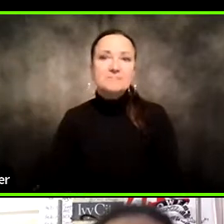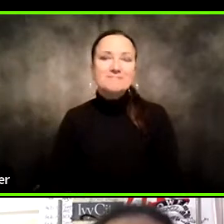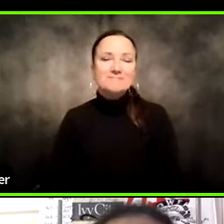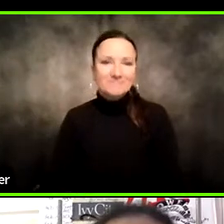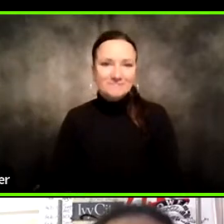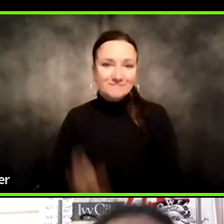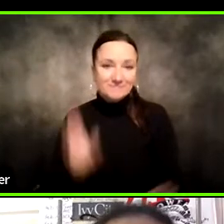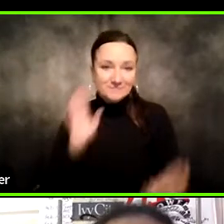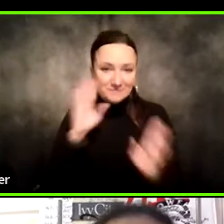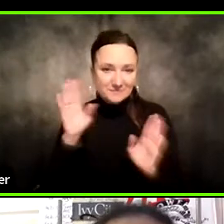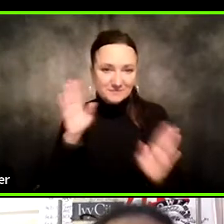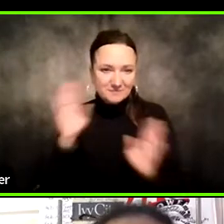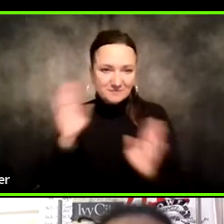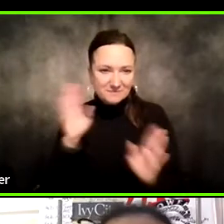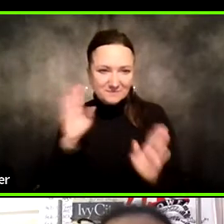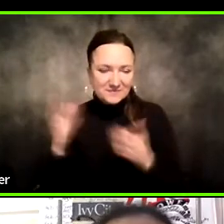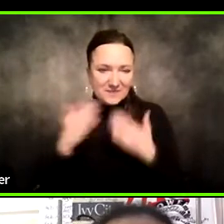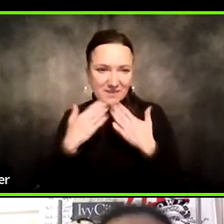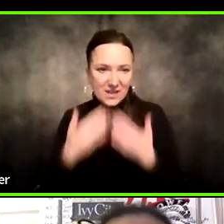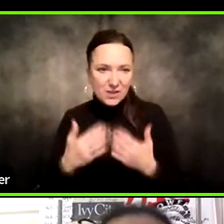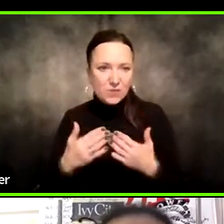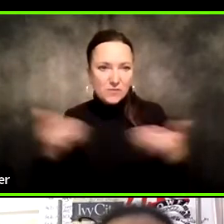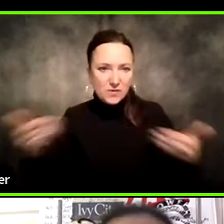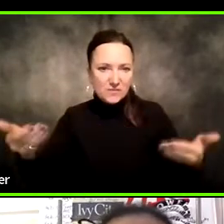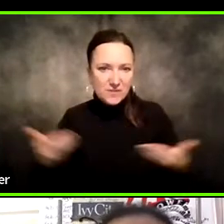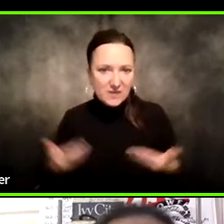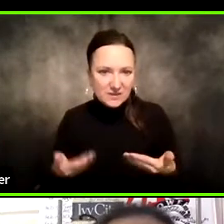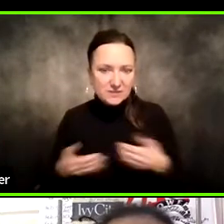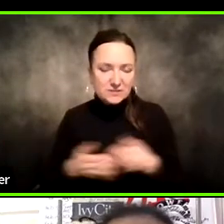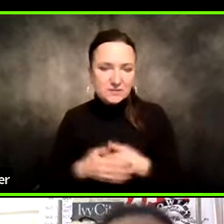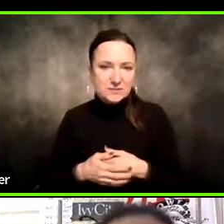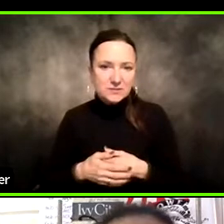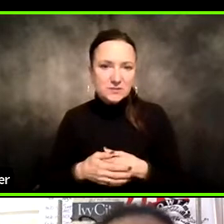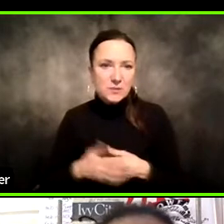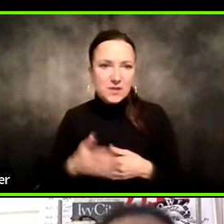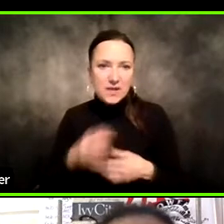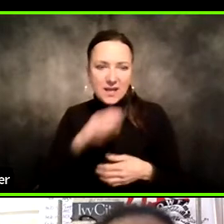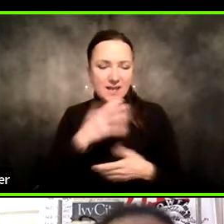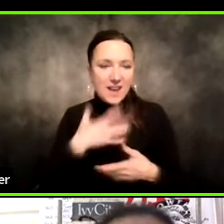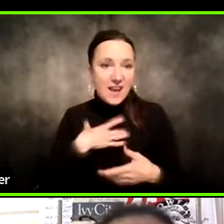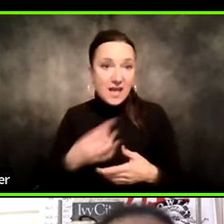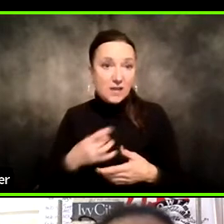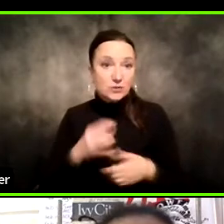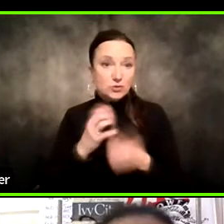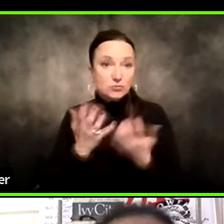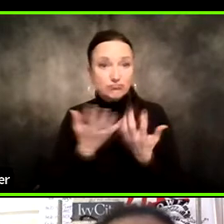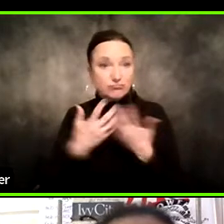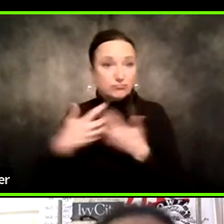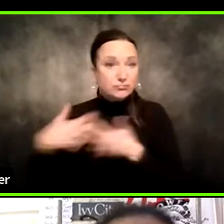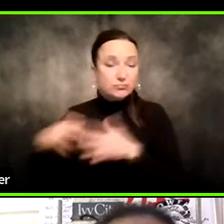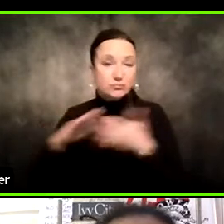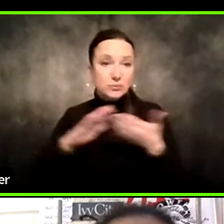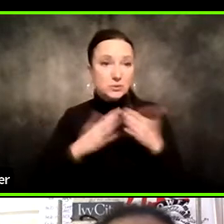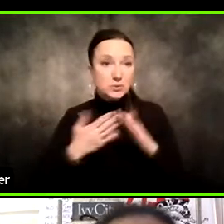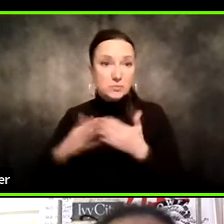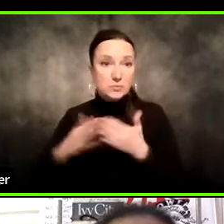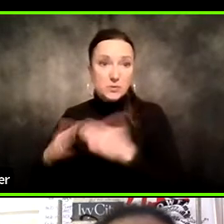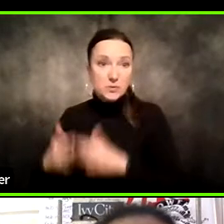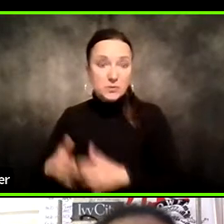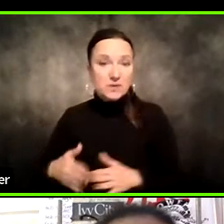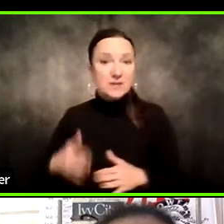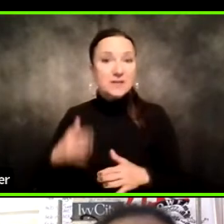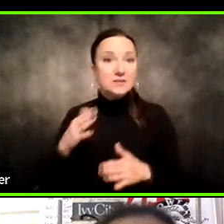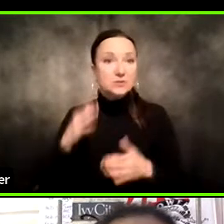everyone. Thank you for having us. We like to work with the communities and make sure that we are doing our part to get